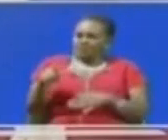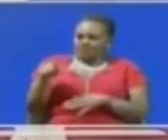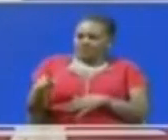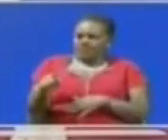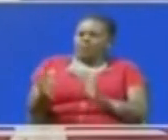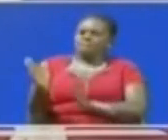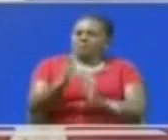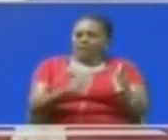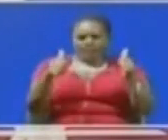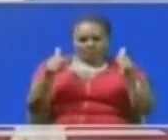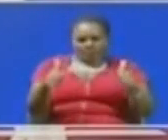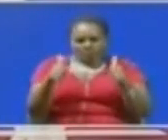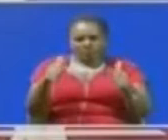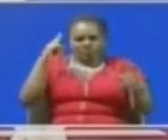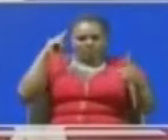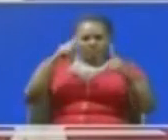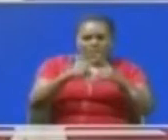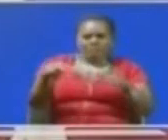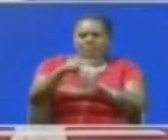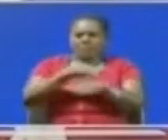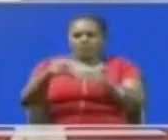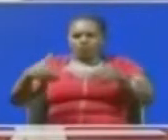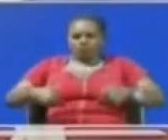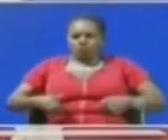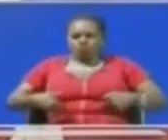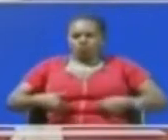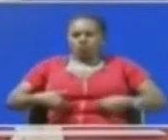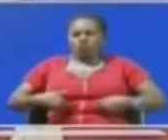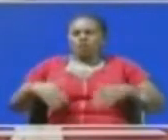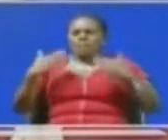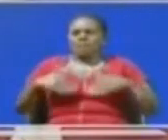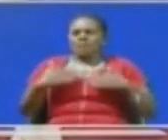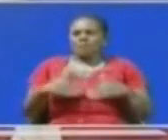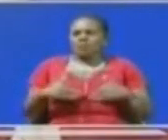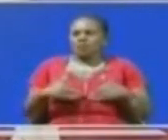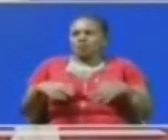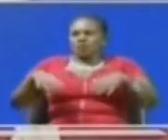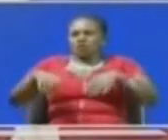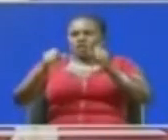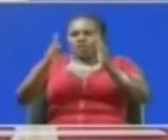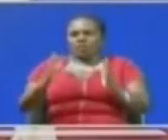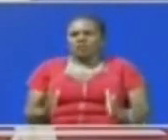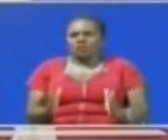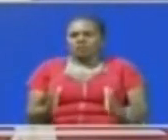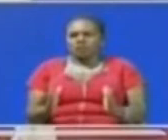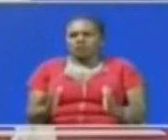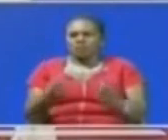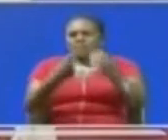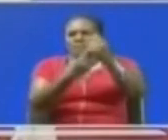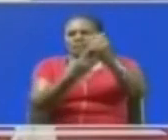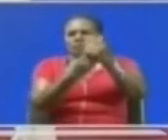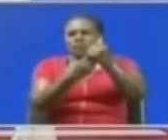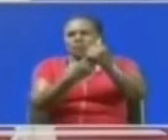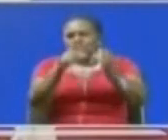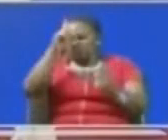a strategic move in targeting the nation's youthful population. Youth Fund Chairman Ronald Osumba underscored the partnership will